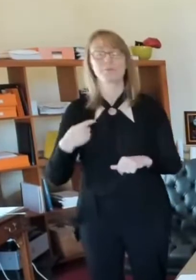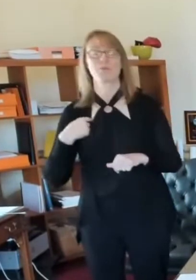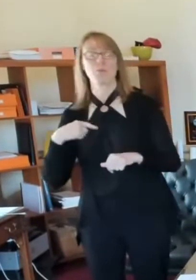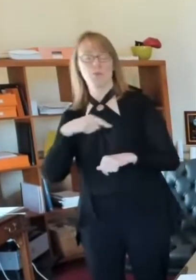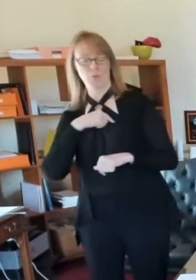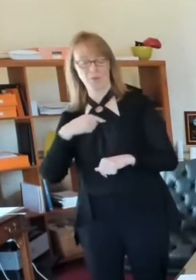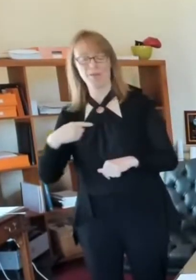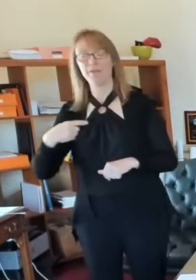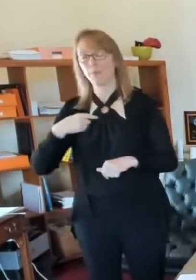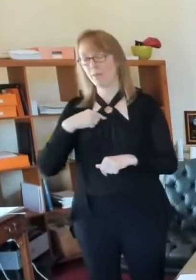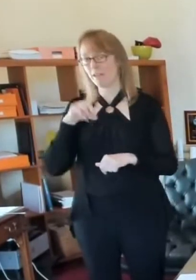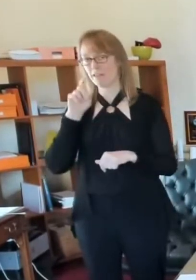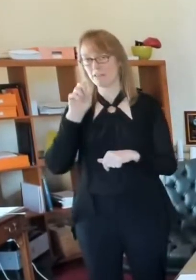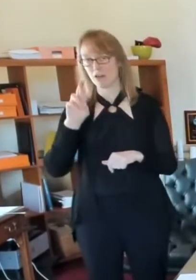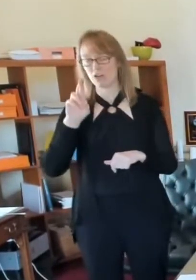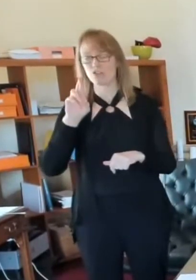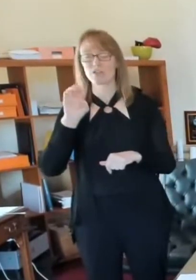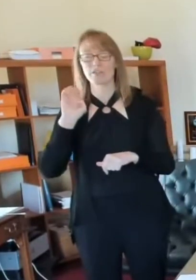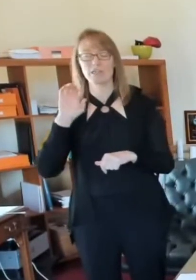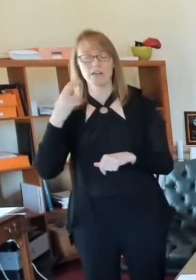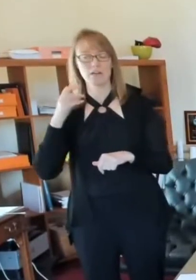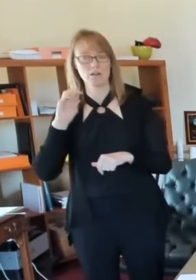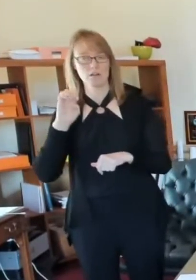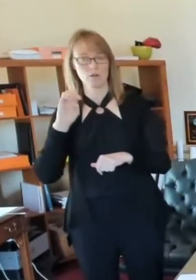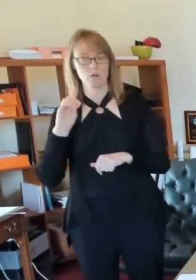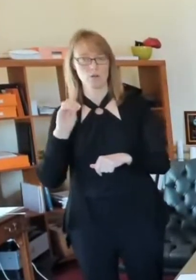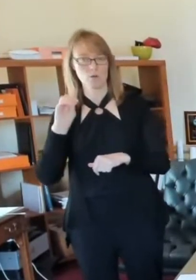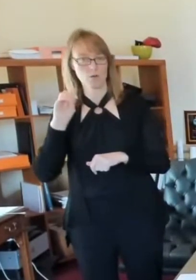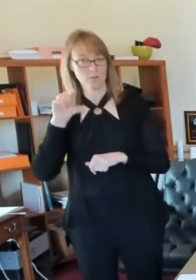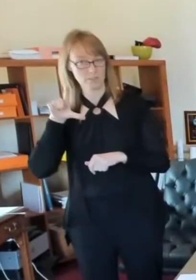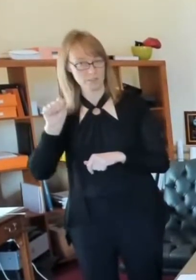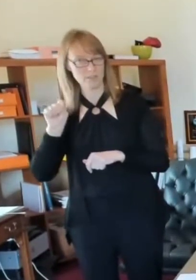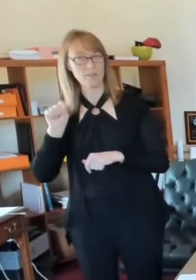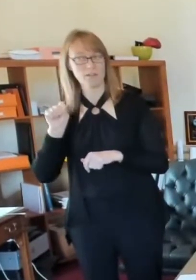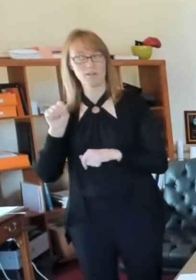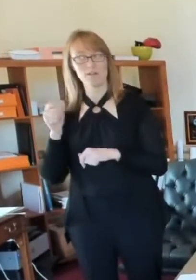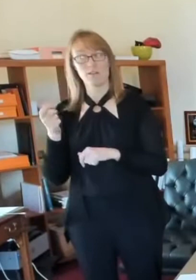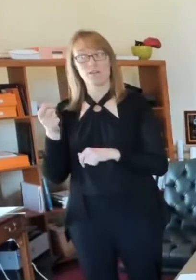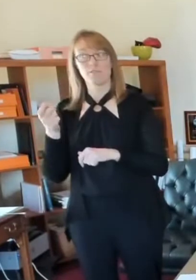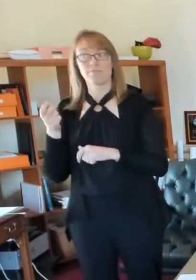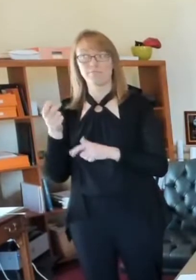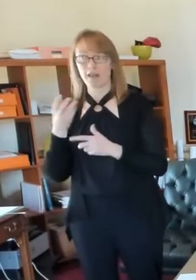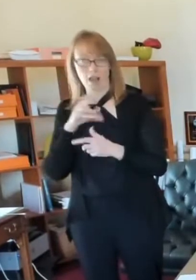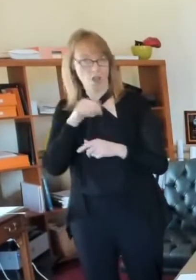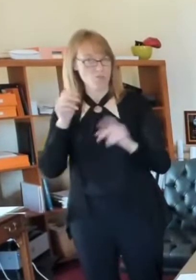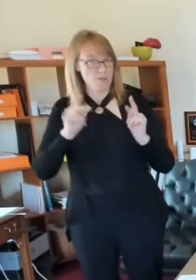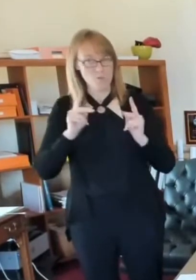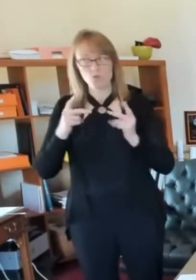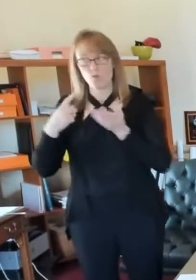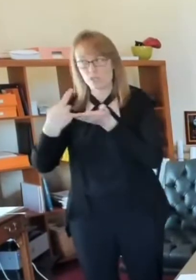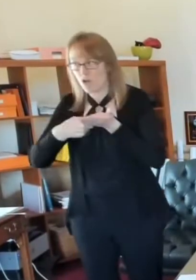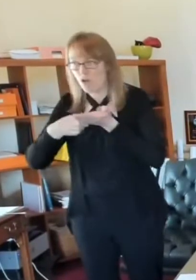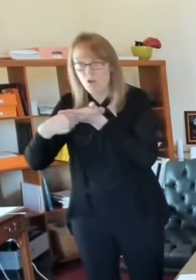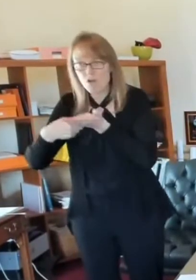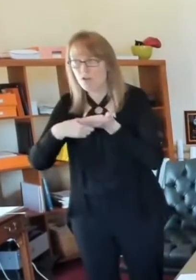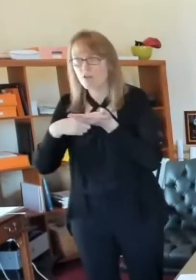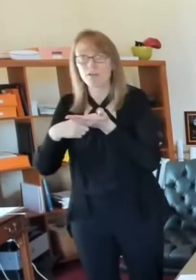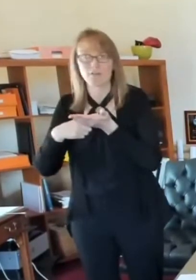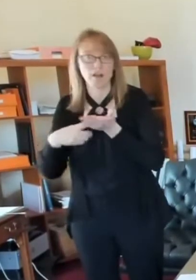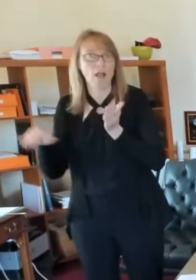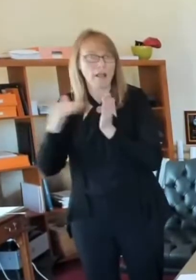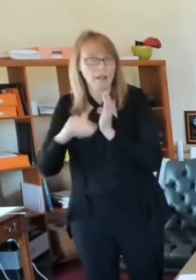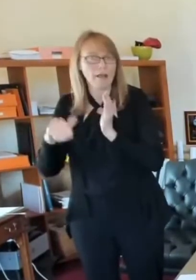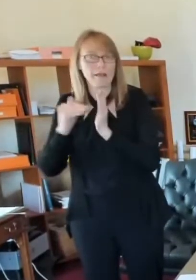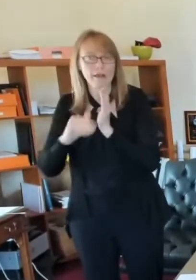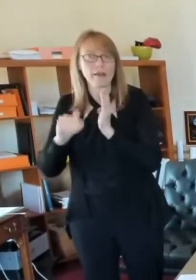others are talking about constantly. You know, we have not made a decision to lift that 11 p.m.